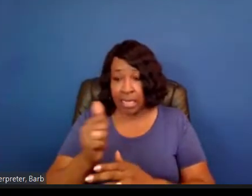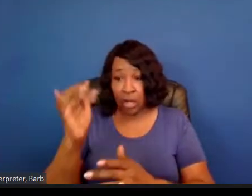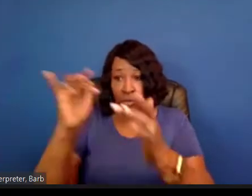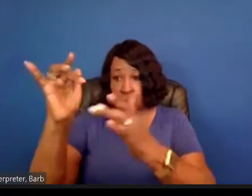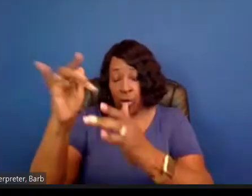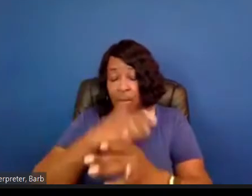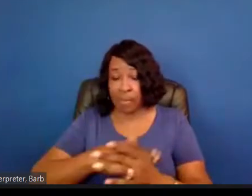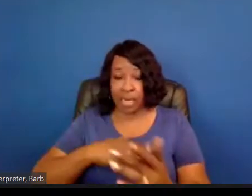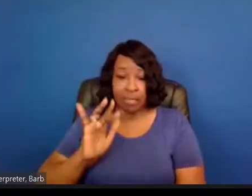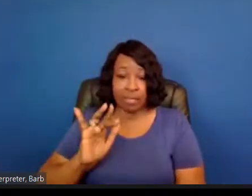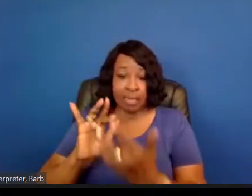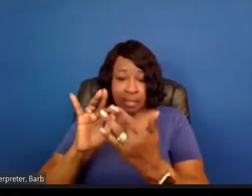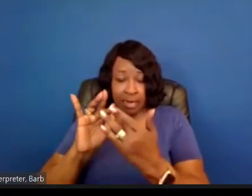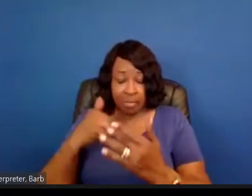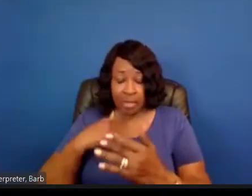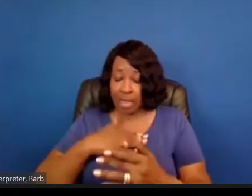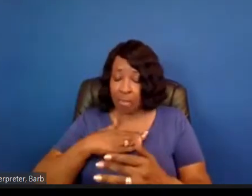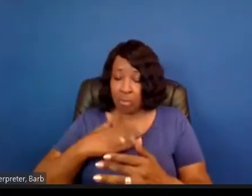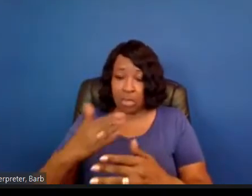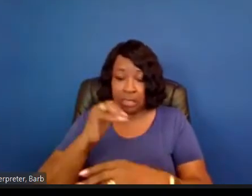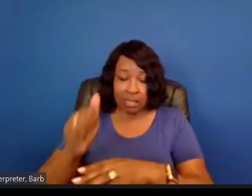I'll set that up for anybody that's interested.